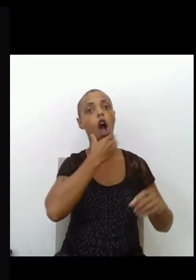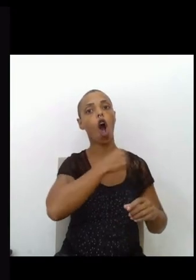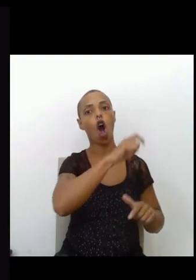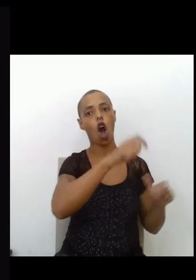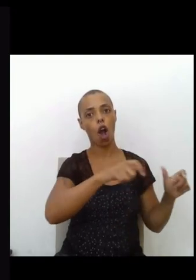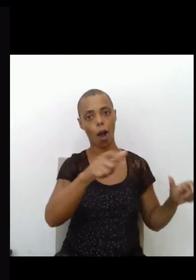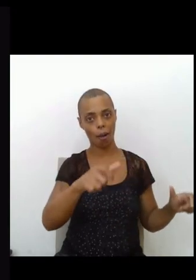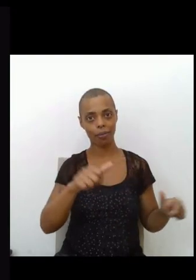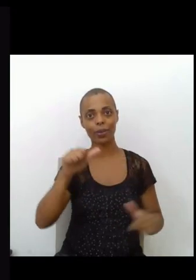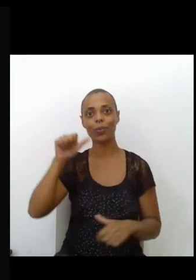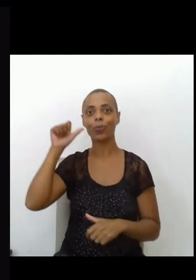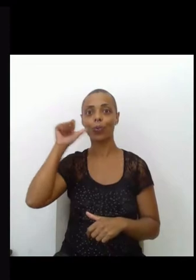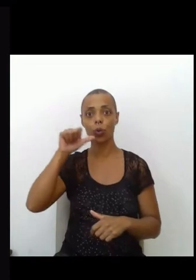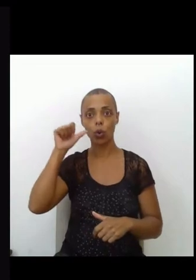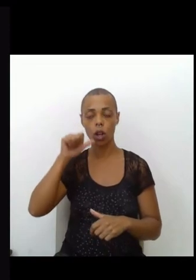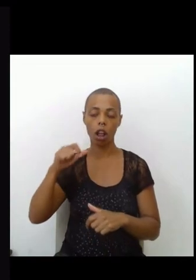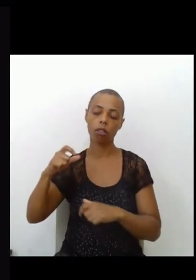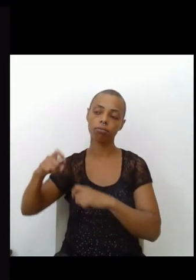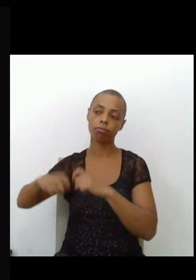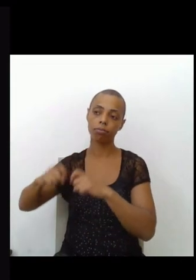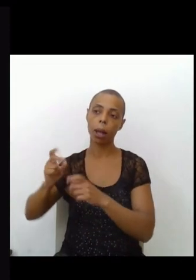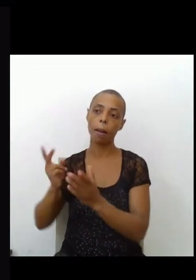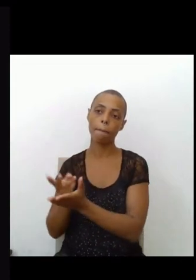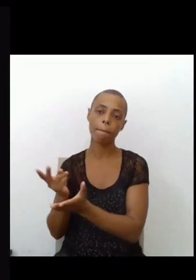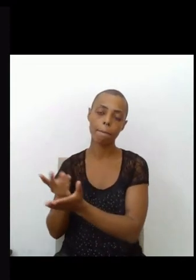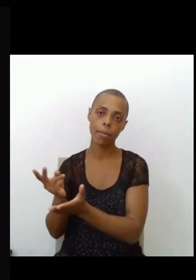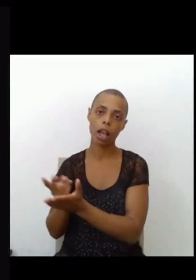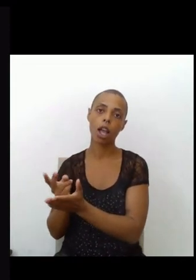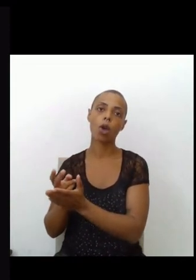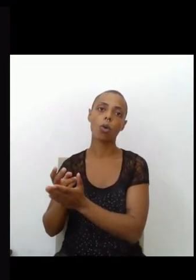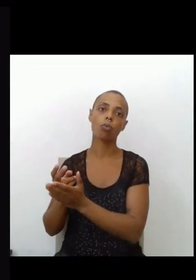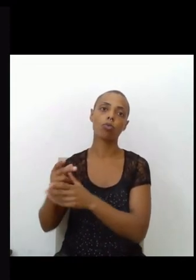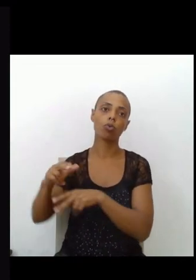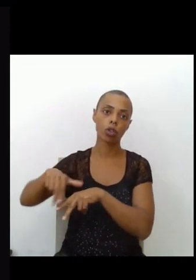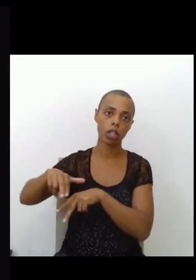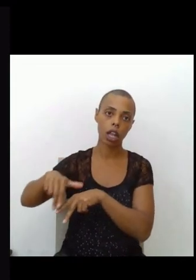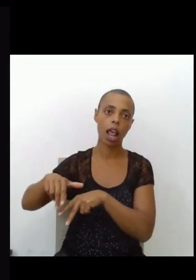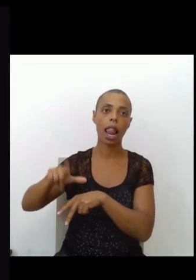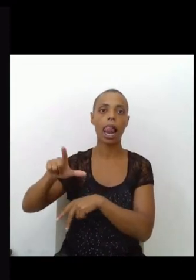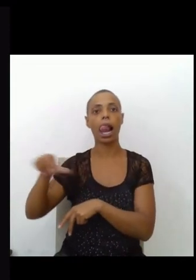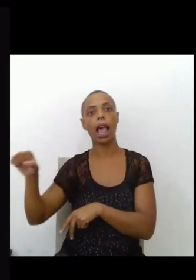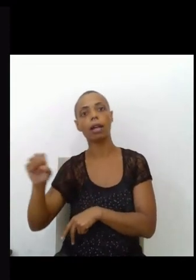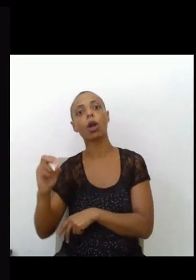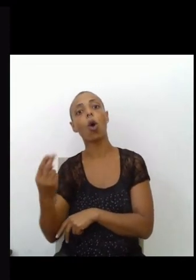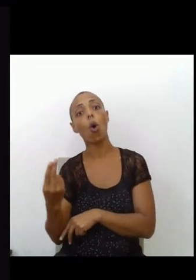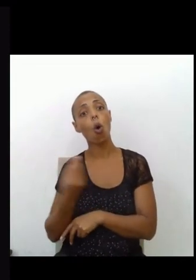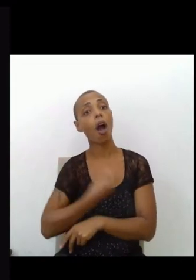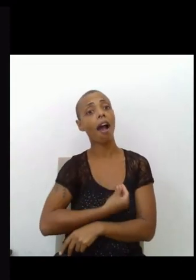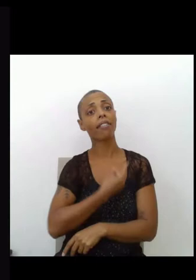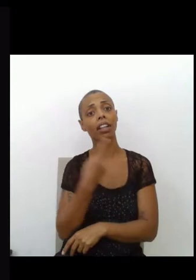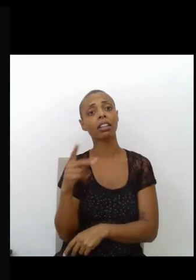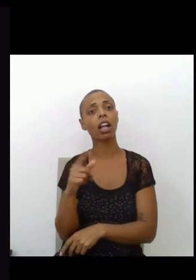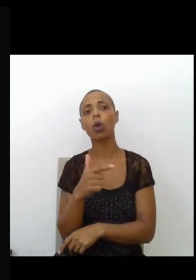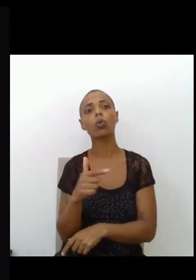lesbian women or women whose lives are not limited to heterosexual lifestyles